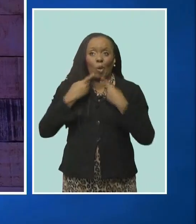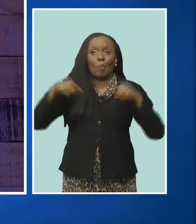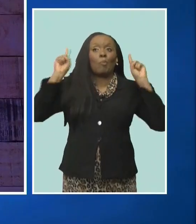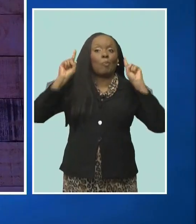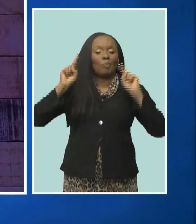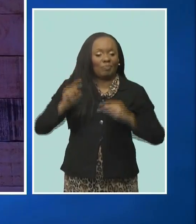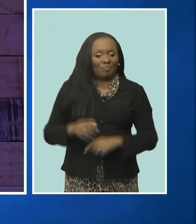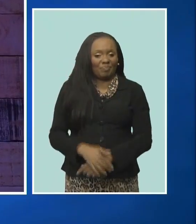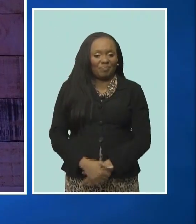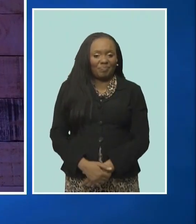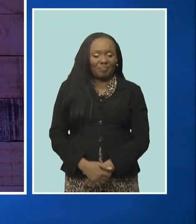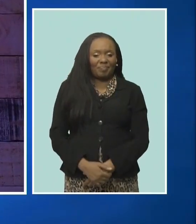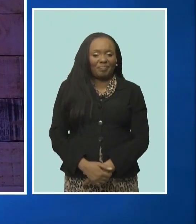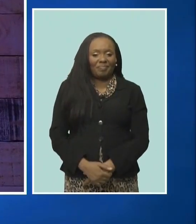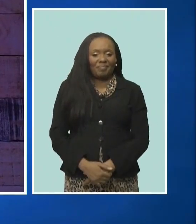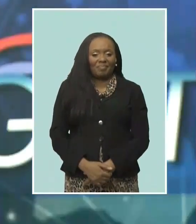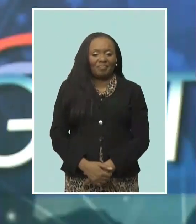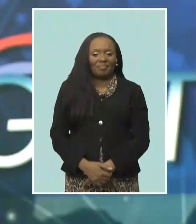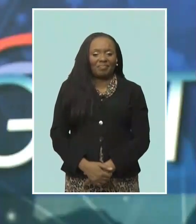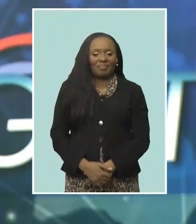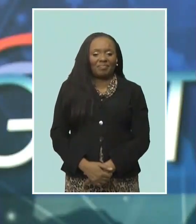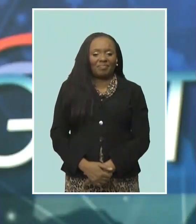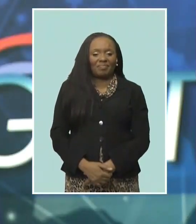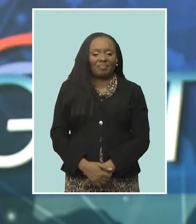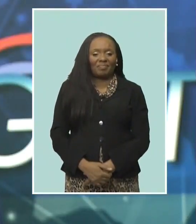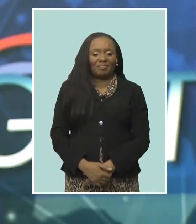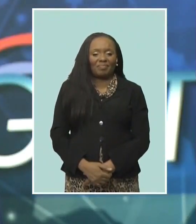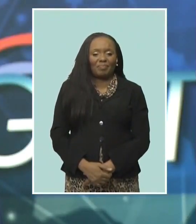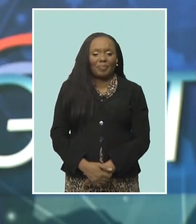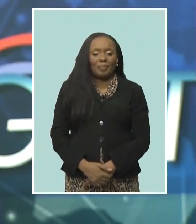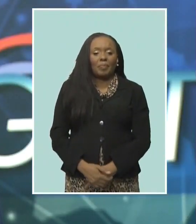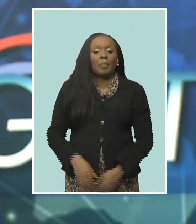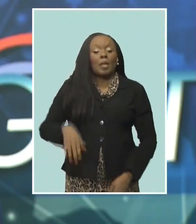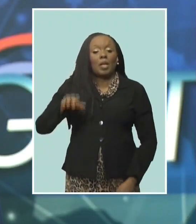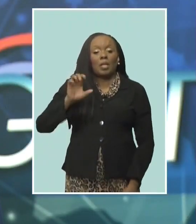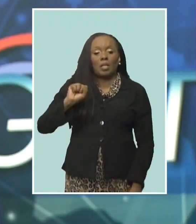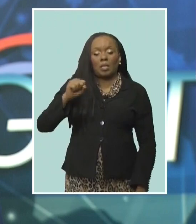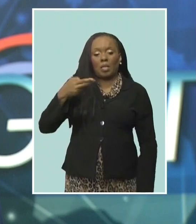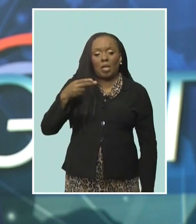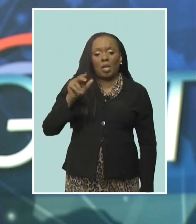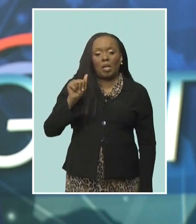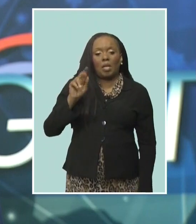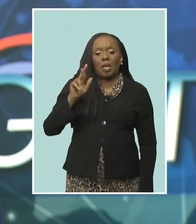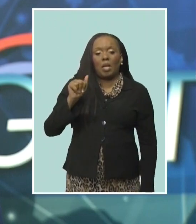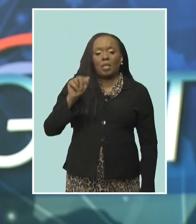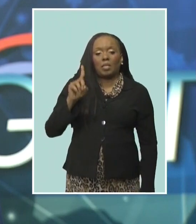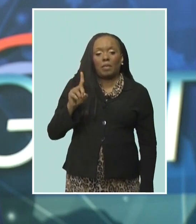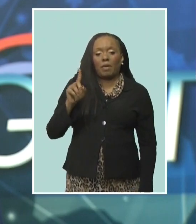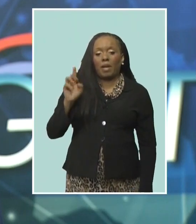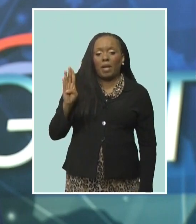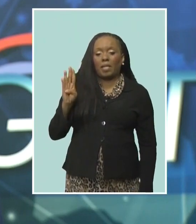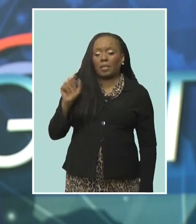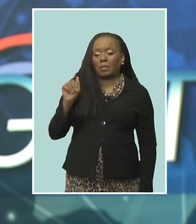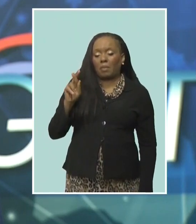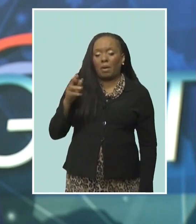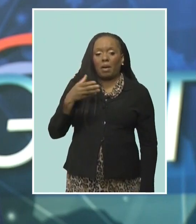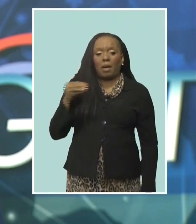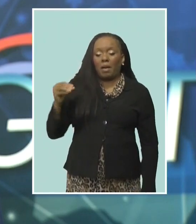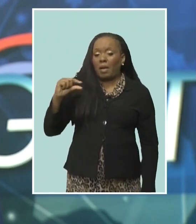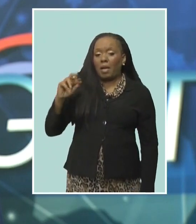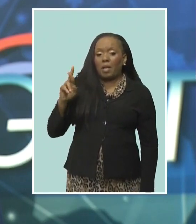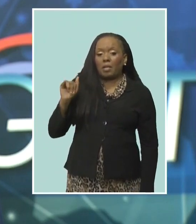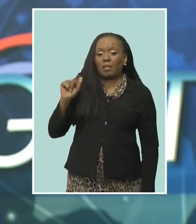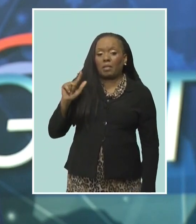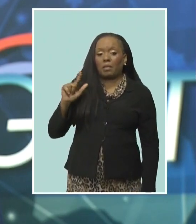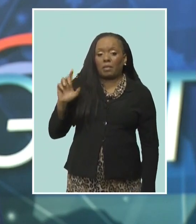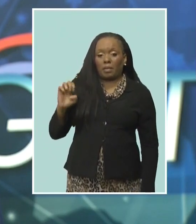Thorpe, CBC News. Franchising is high on the minds of the owners of a northern company. It's Sharad's